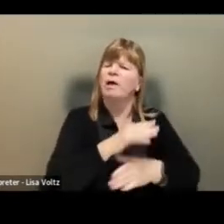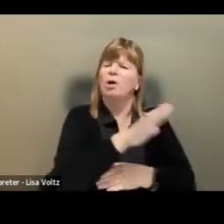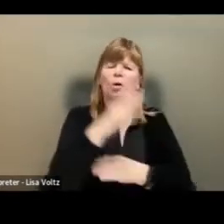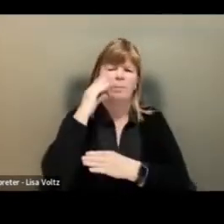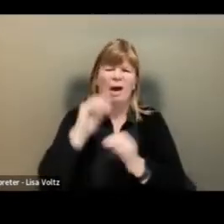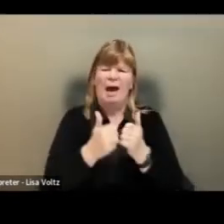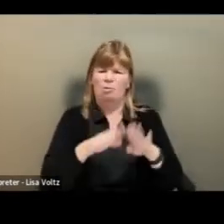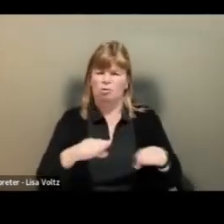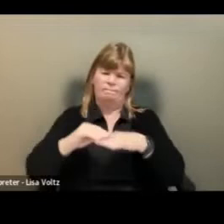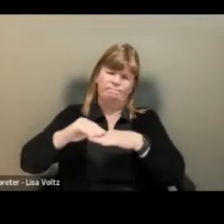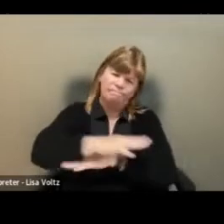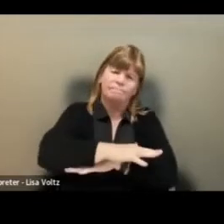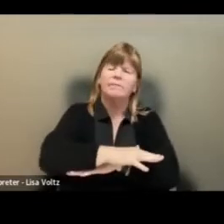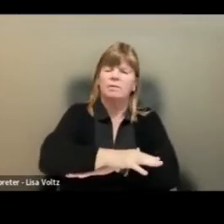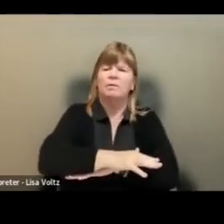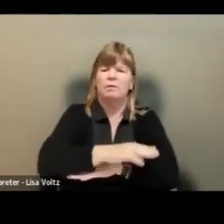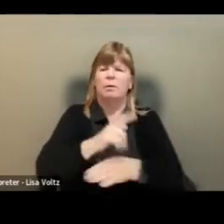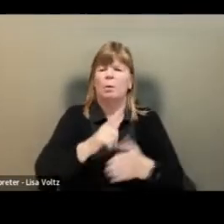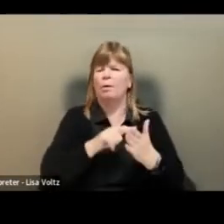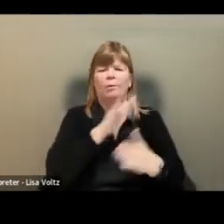her reflections been.